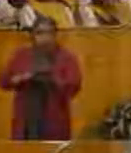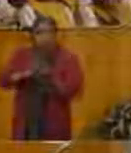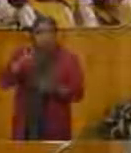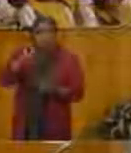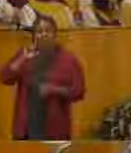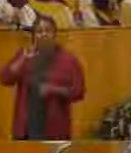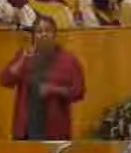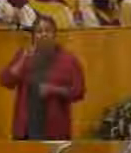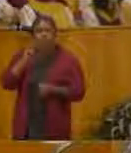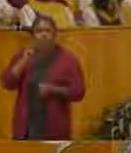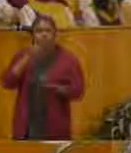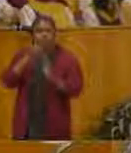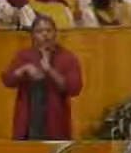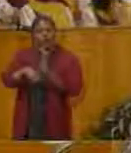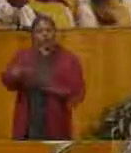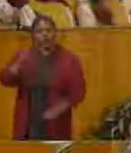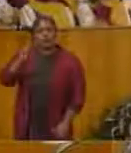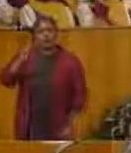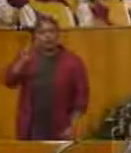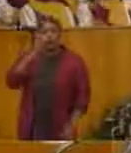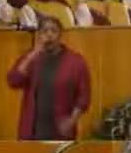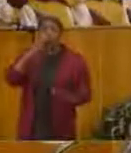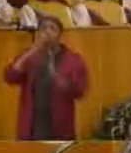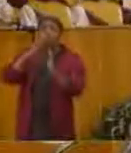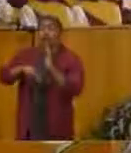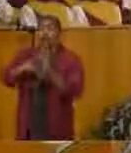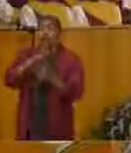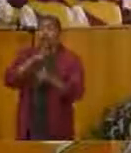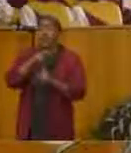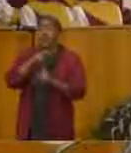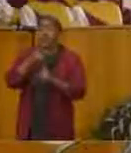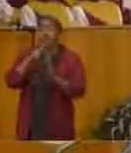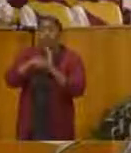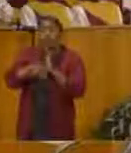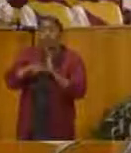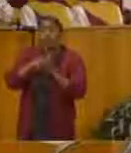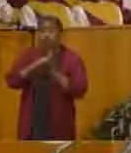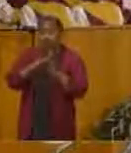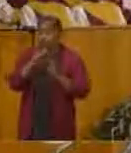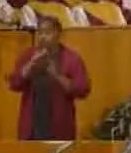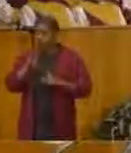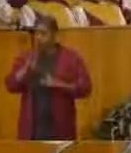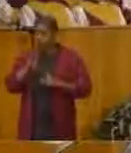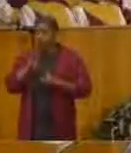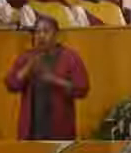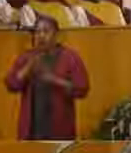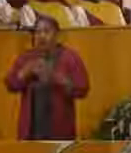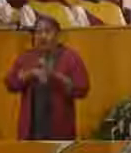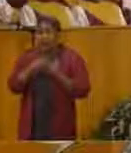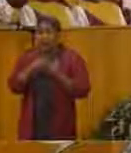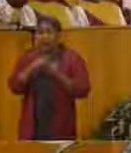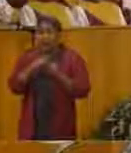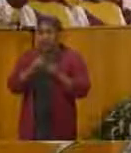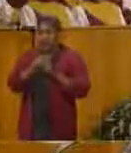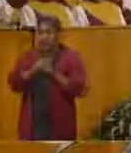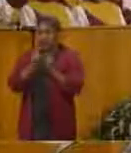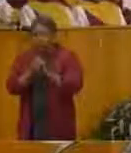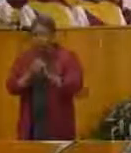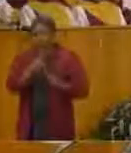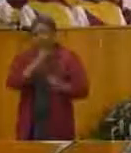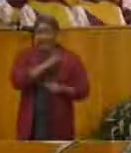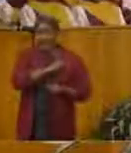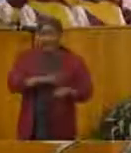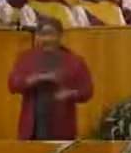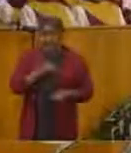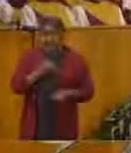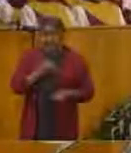chapter 6. I want to read verse 24, first of all, in the New King James Version, and then in the Message translation for